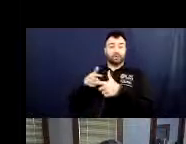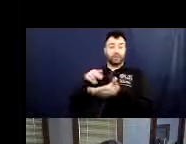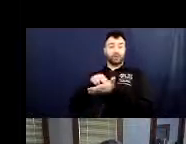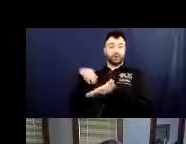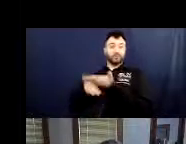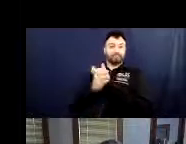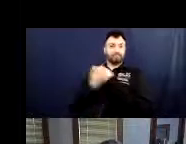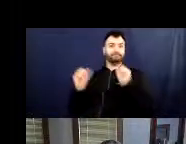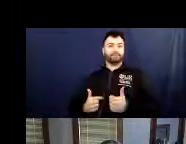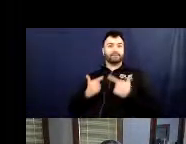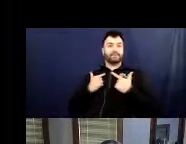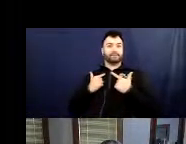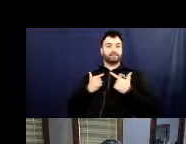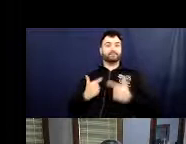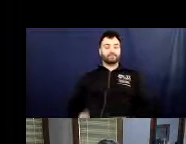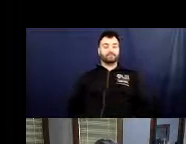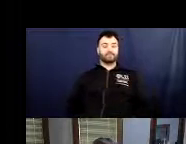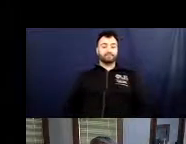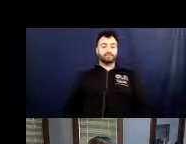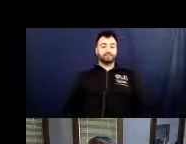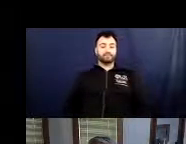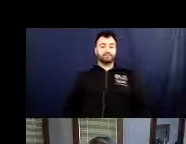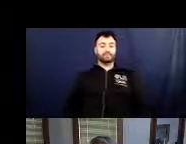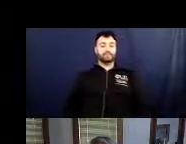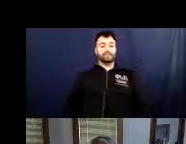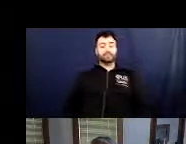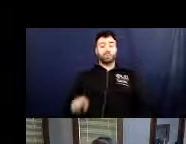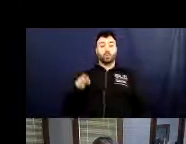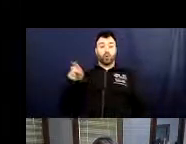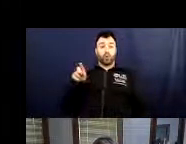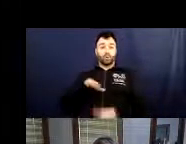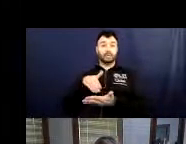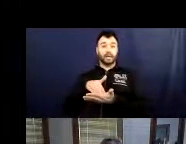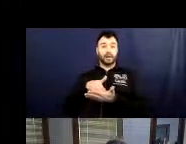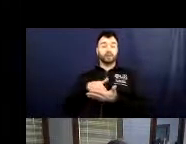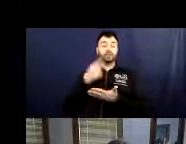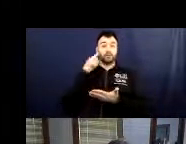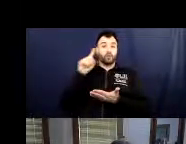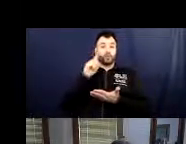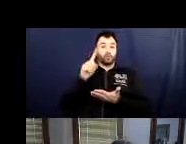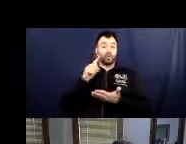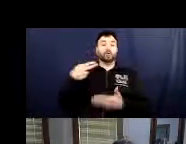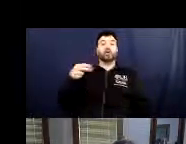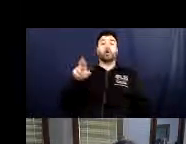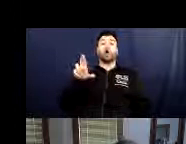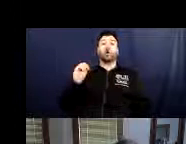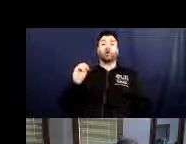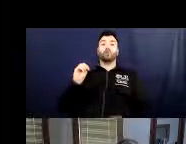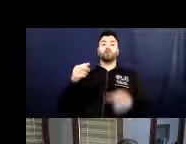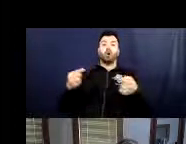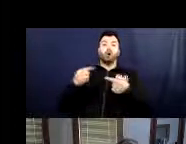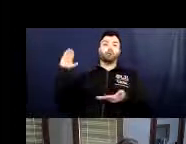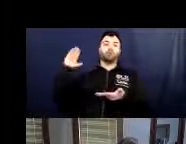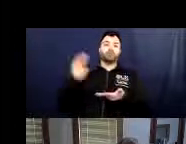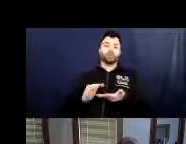people's lives. What I'm talking about here is harm reduction. Some of you might remember from the days of